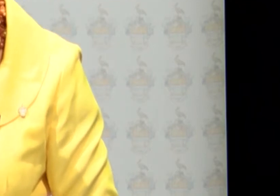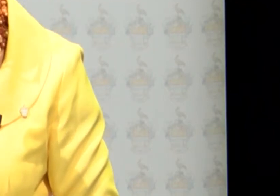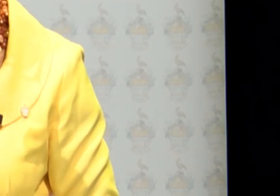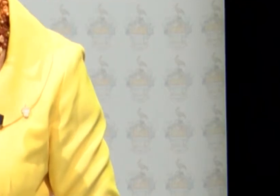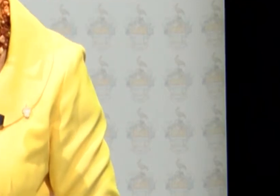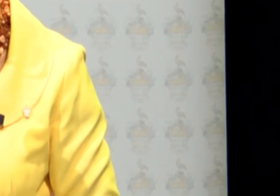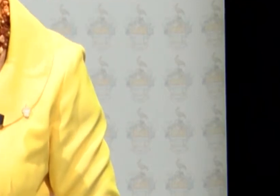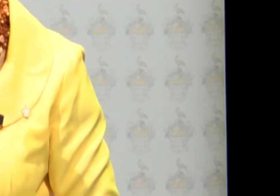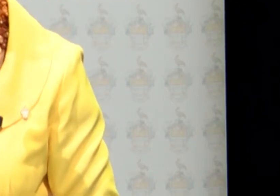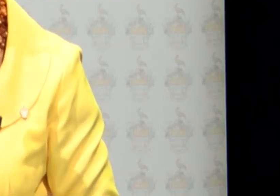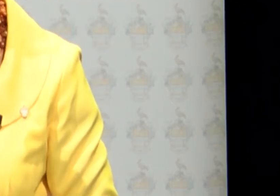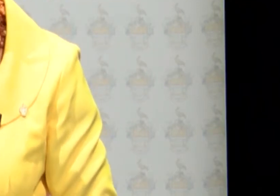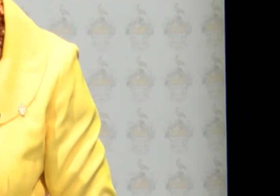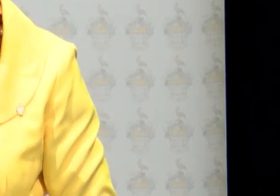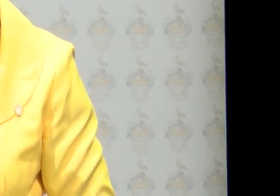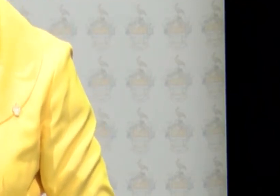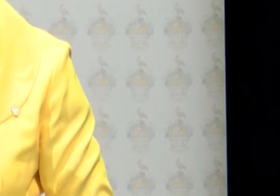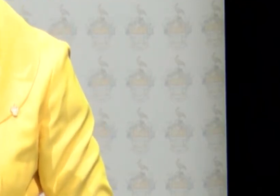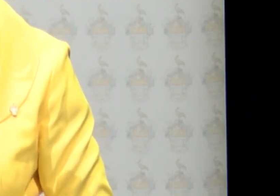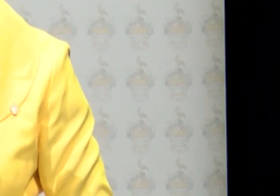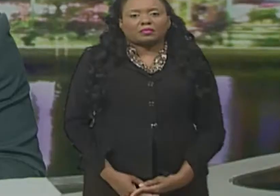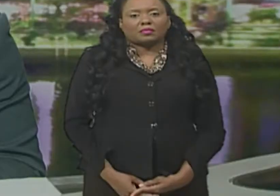transformation of the Caribbean.